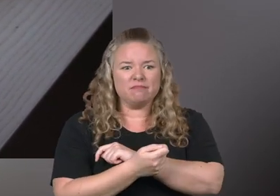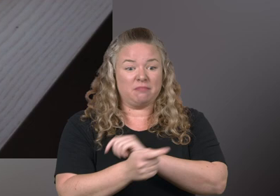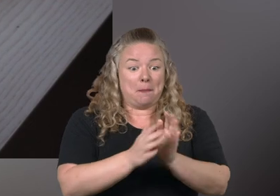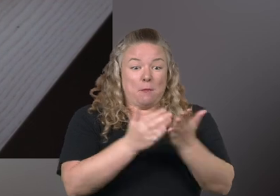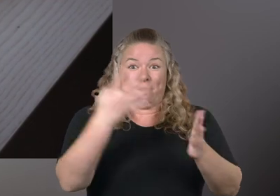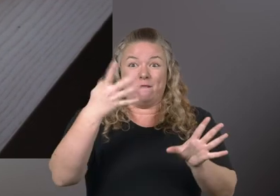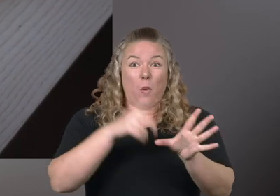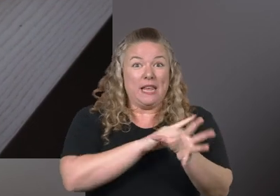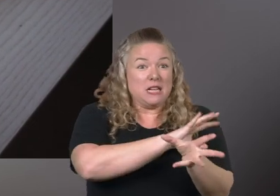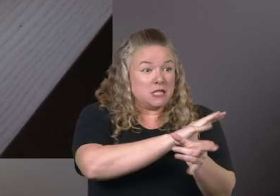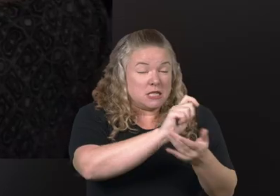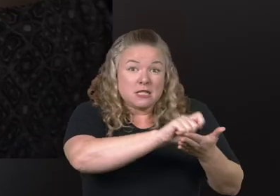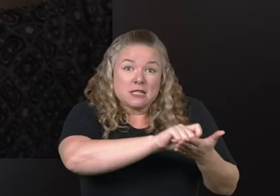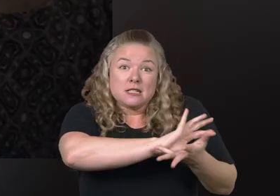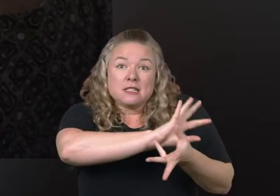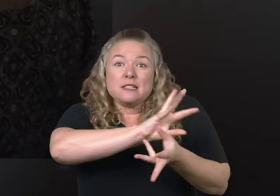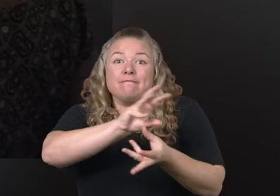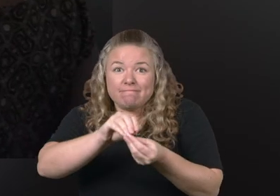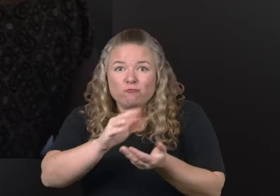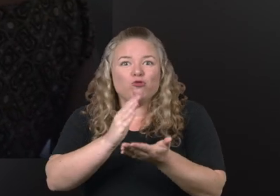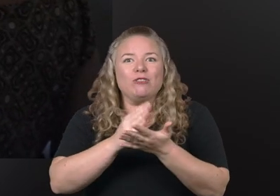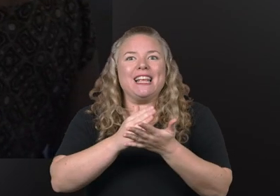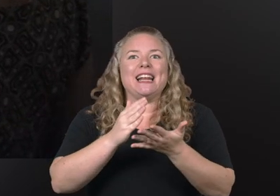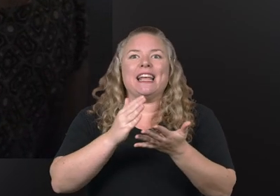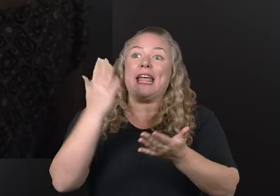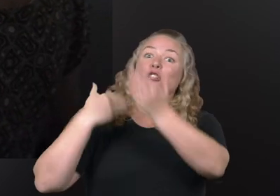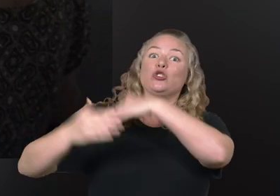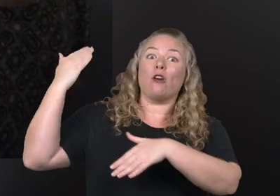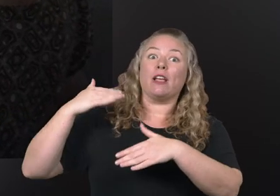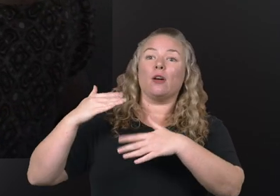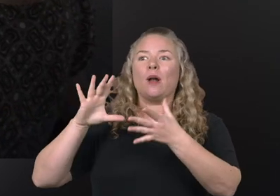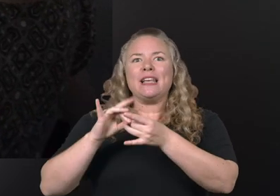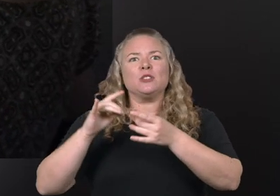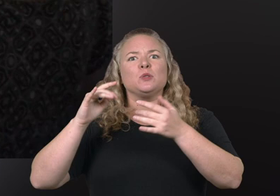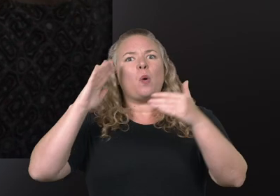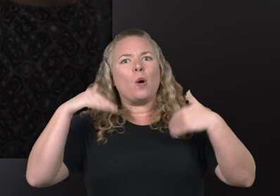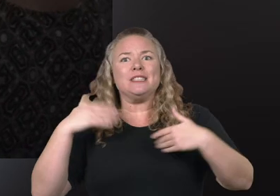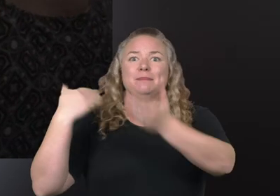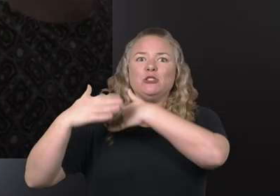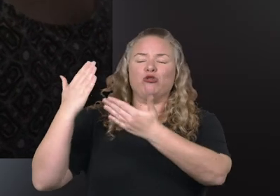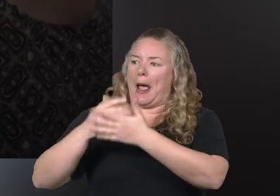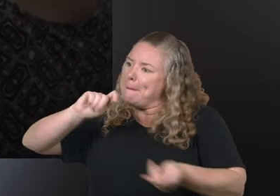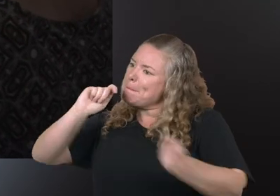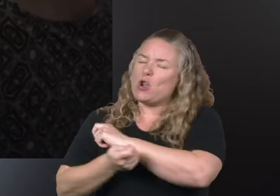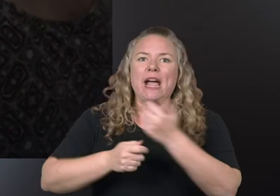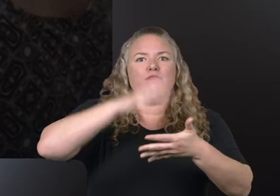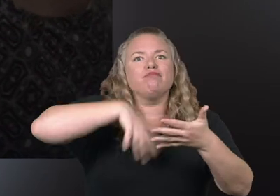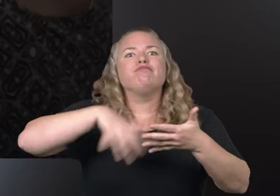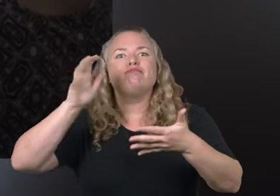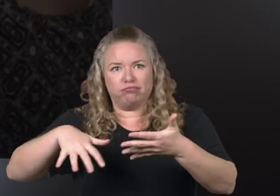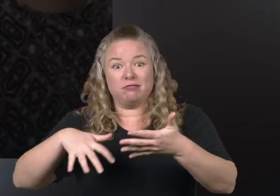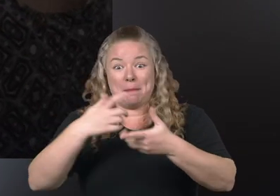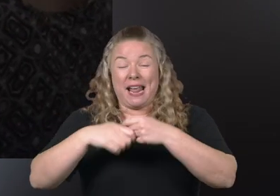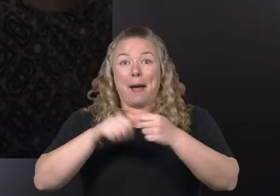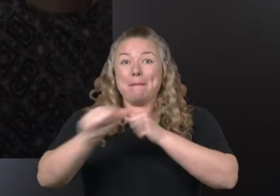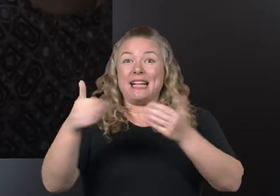autistic history, and in many ways its ascendancy to bestseller status and the awards conferred on it gave the